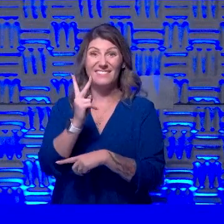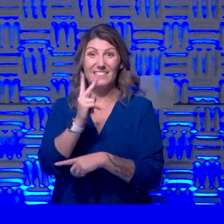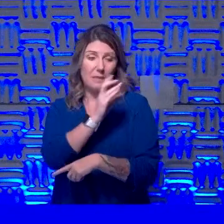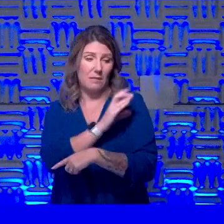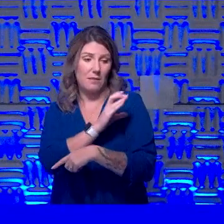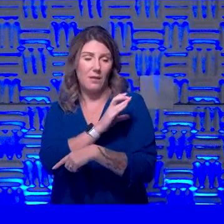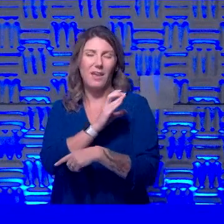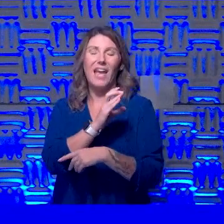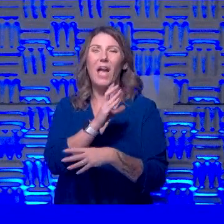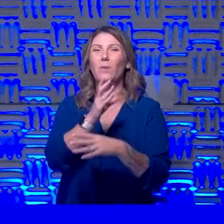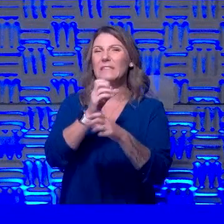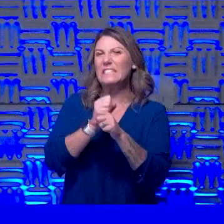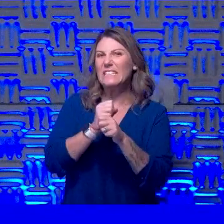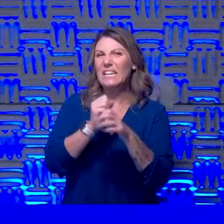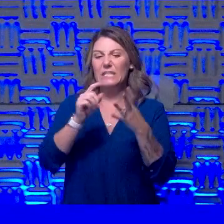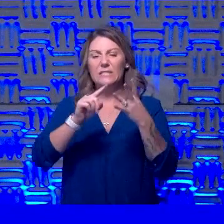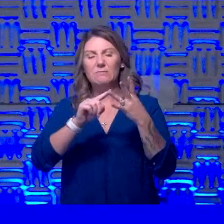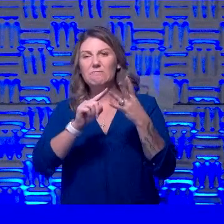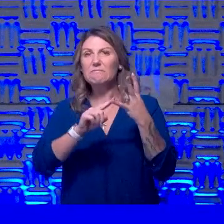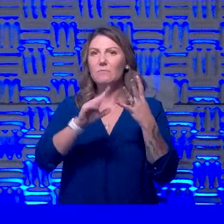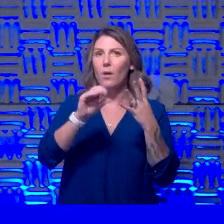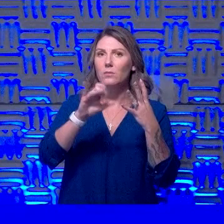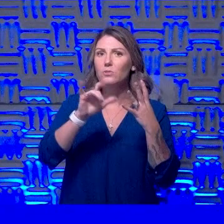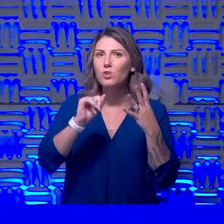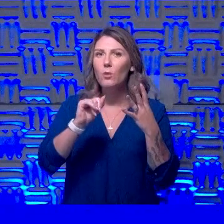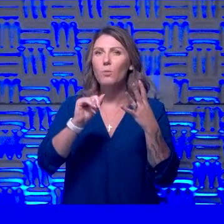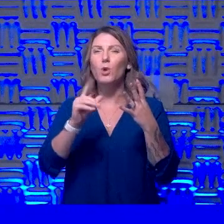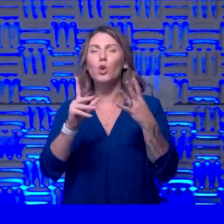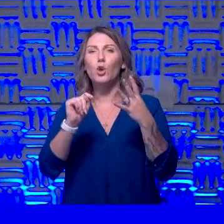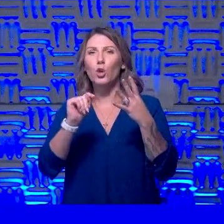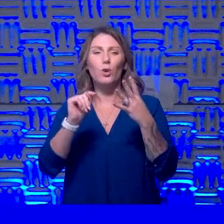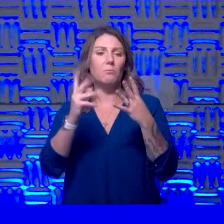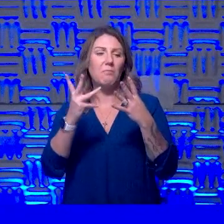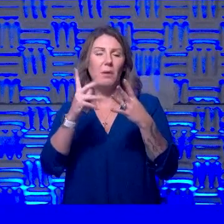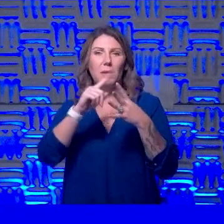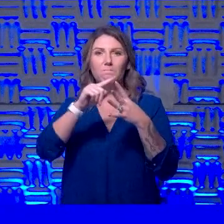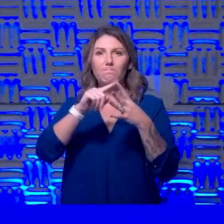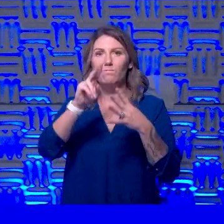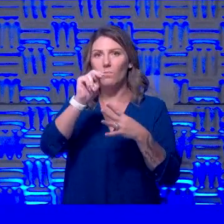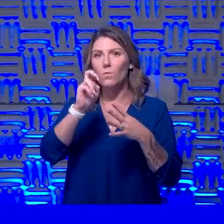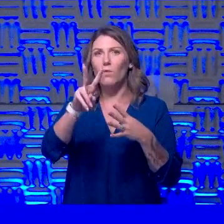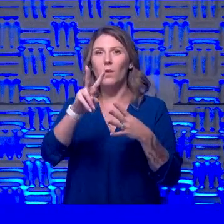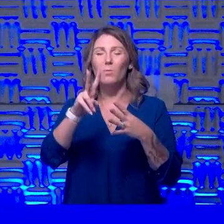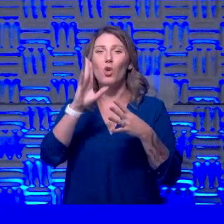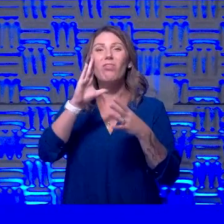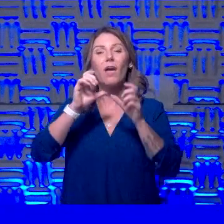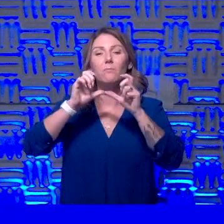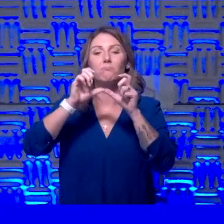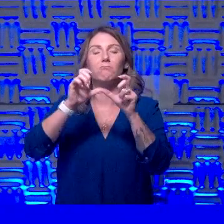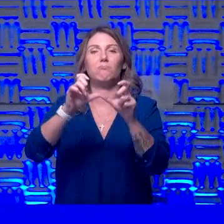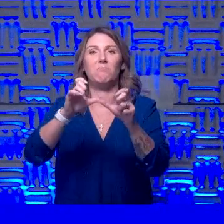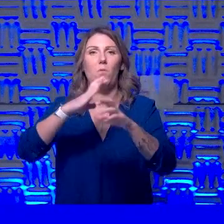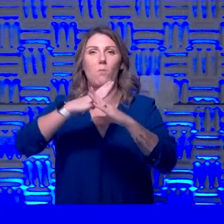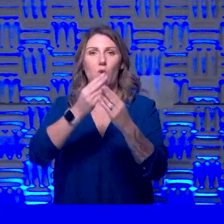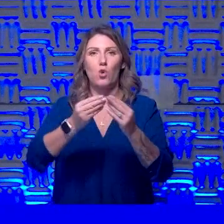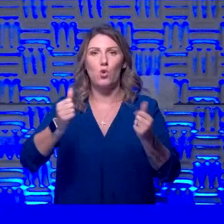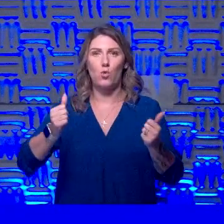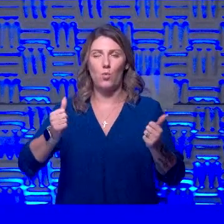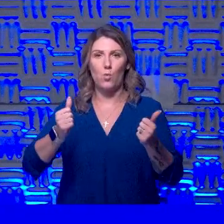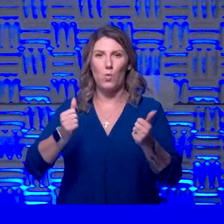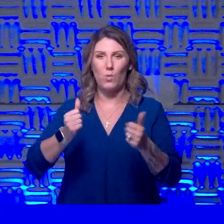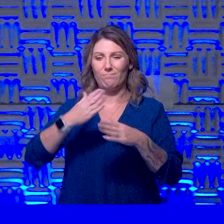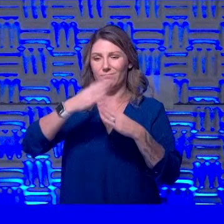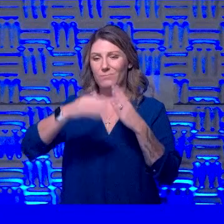more in the late October to early November period, so that you do have that lasting immunity through to the end of the spring,